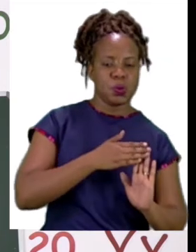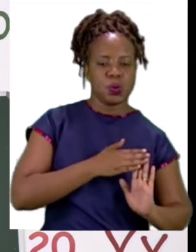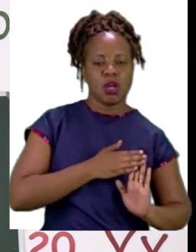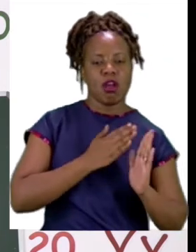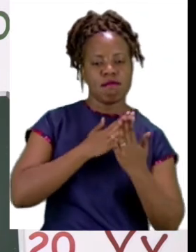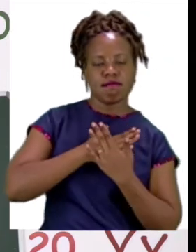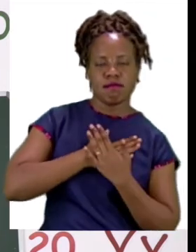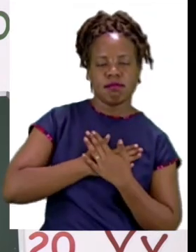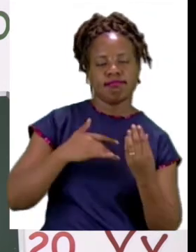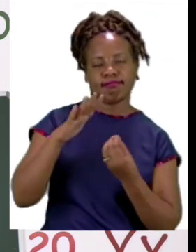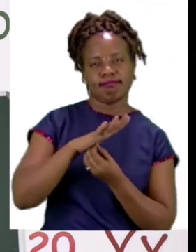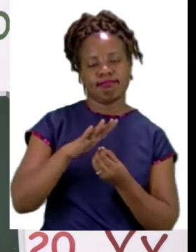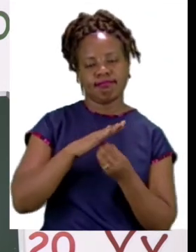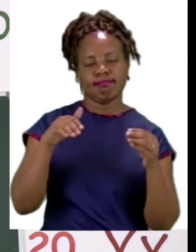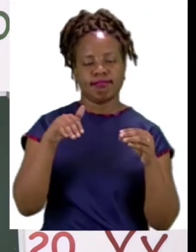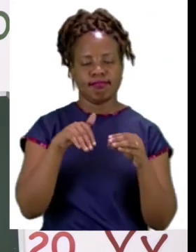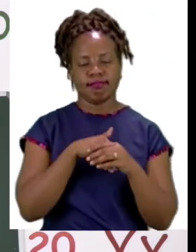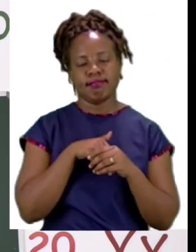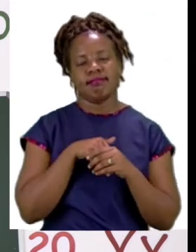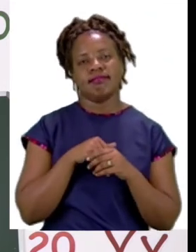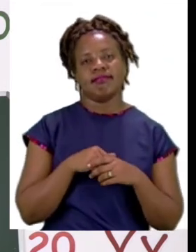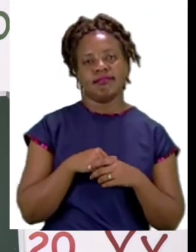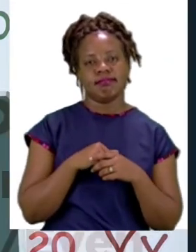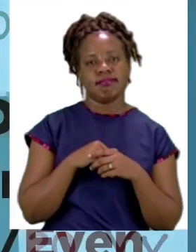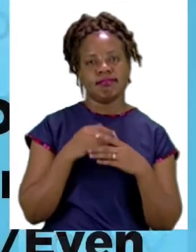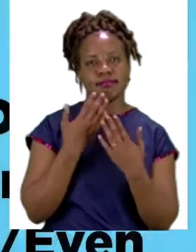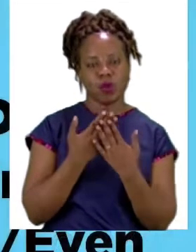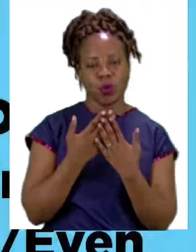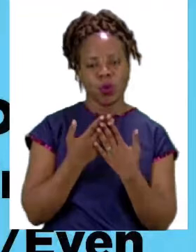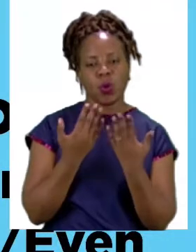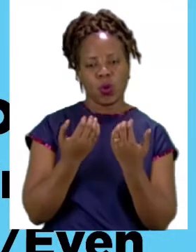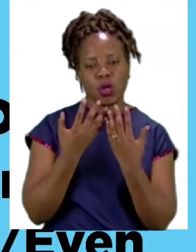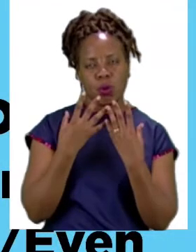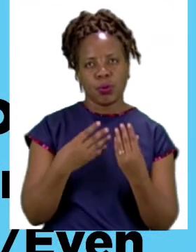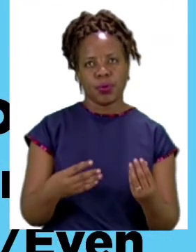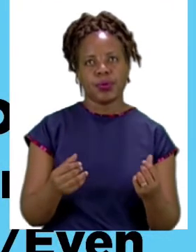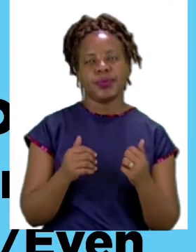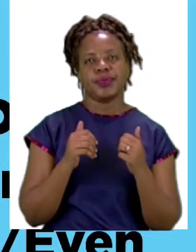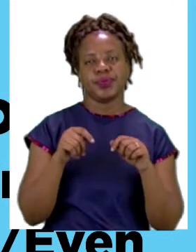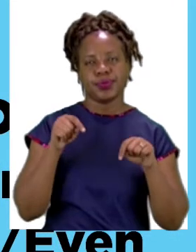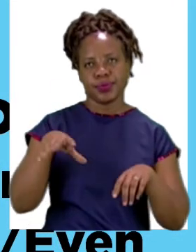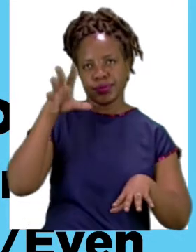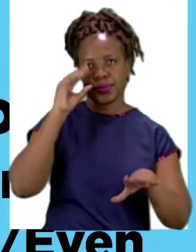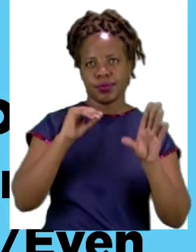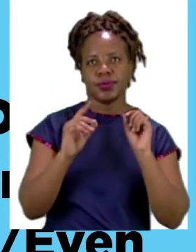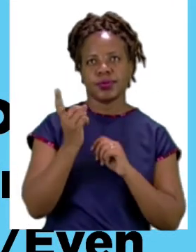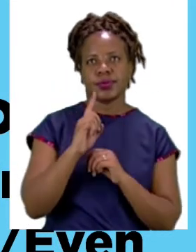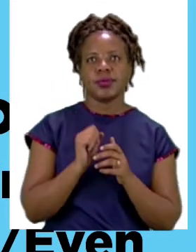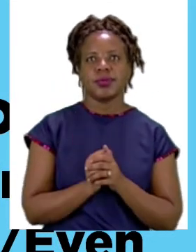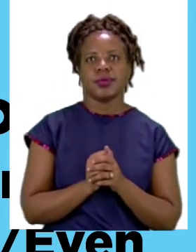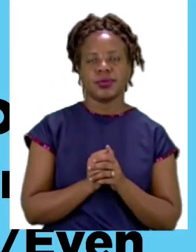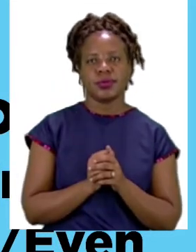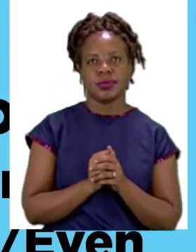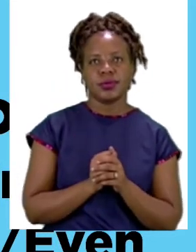Make sure that your hands are dry before you touch anything else. Well done. For today's lesson, we are going to